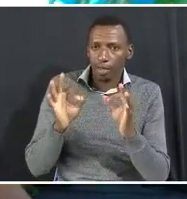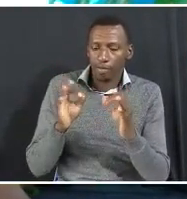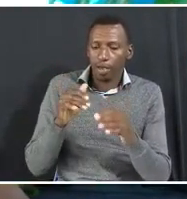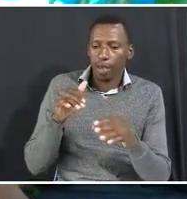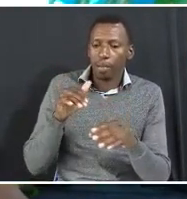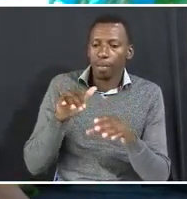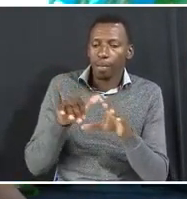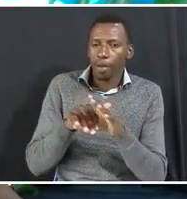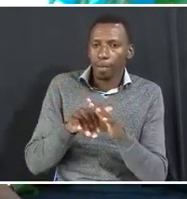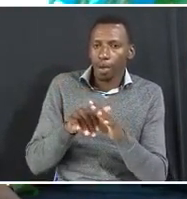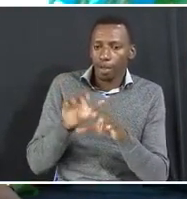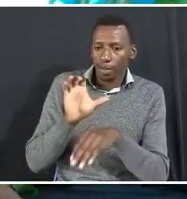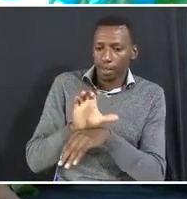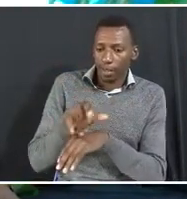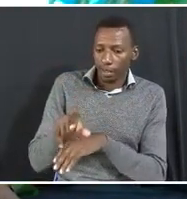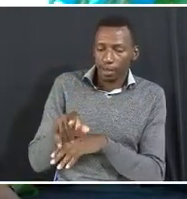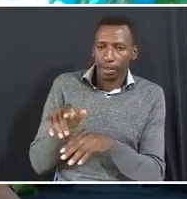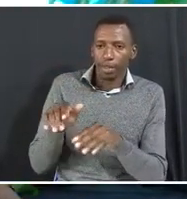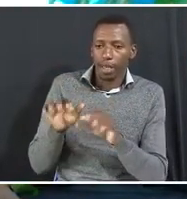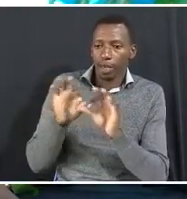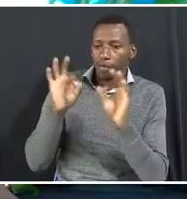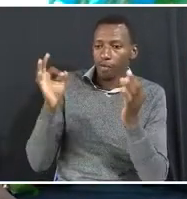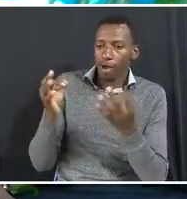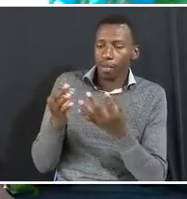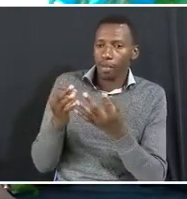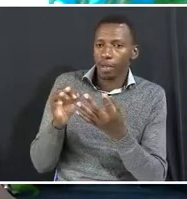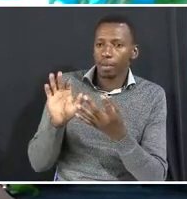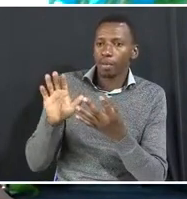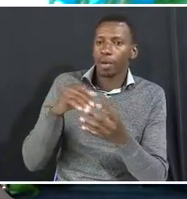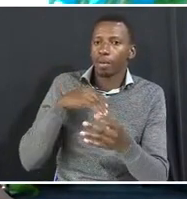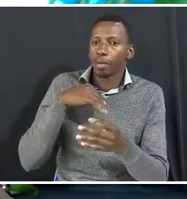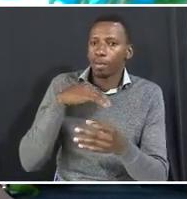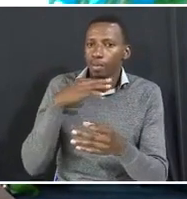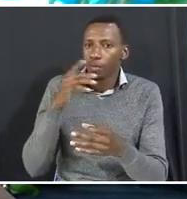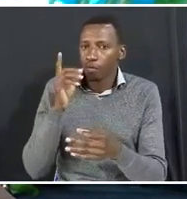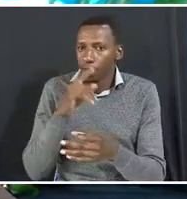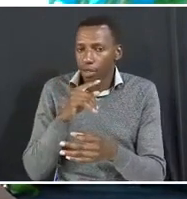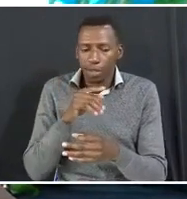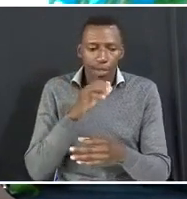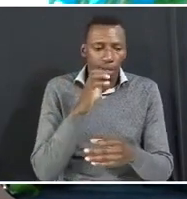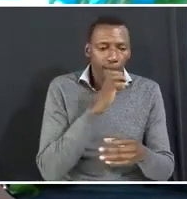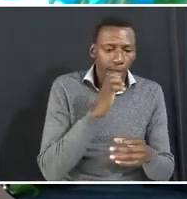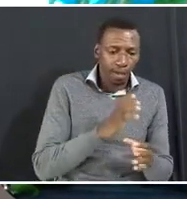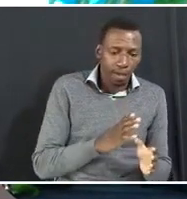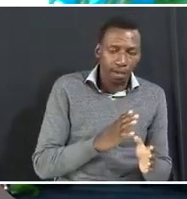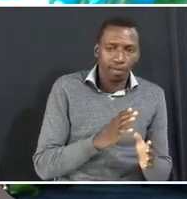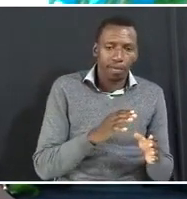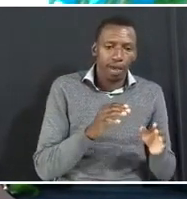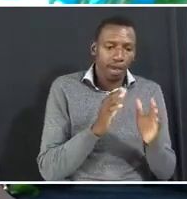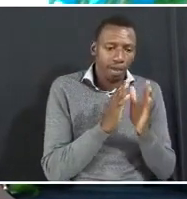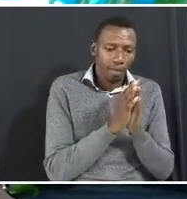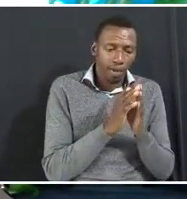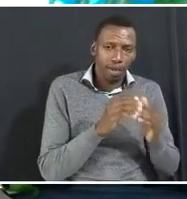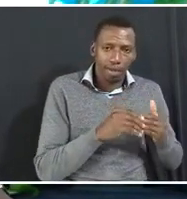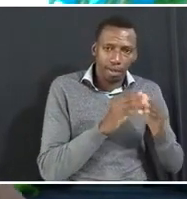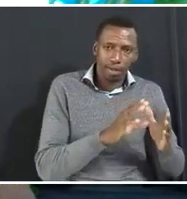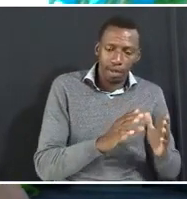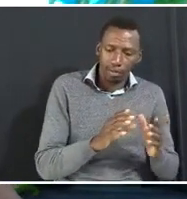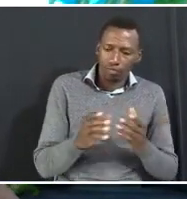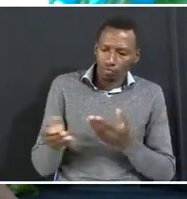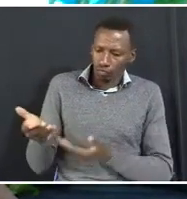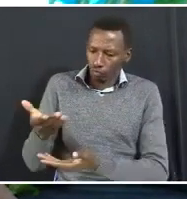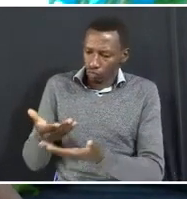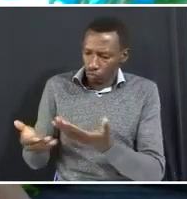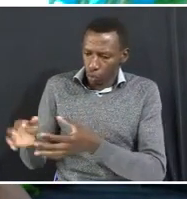believed, it is the prayer cell leader and elder who coordinate this before it comes to the